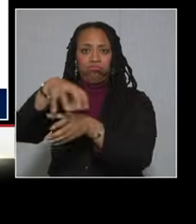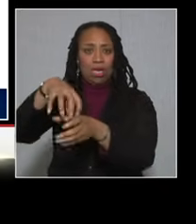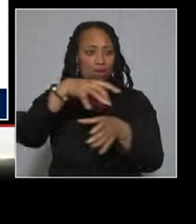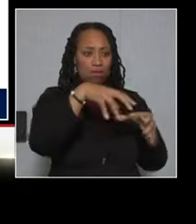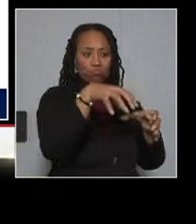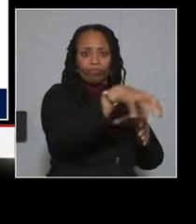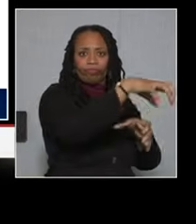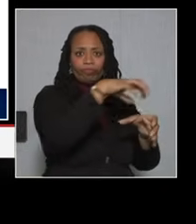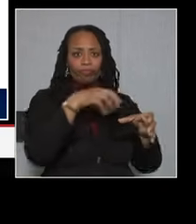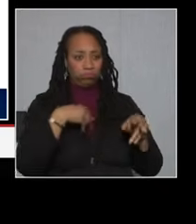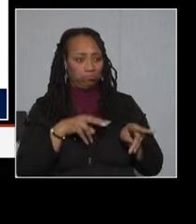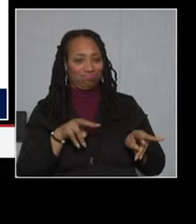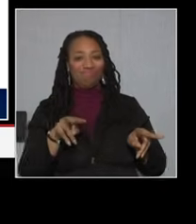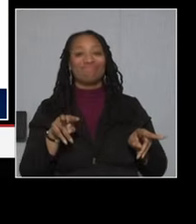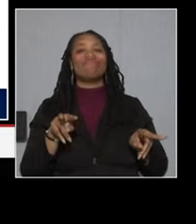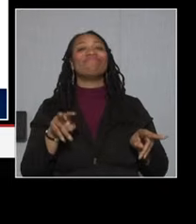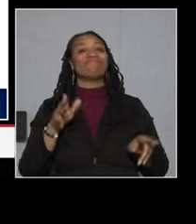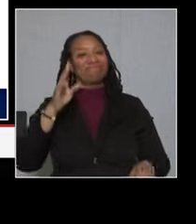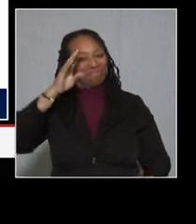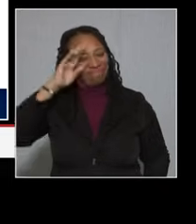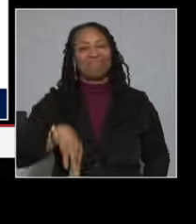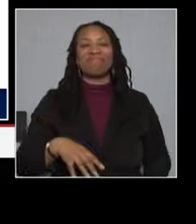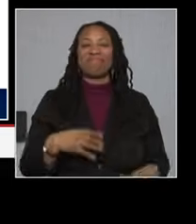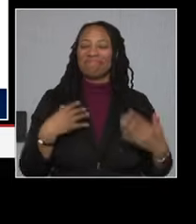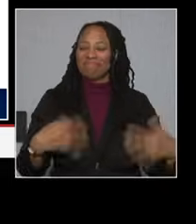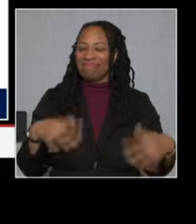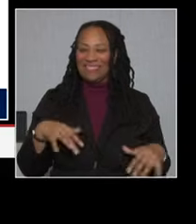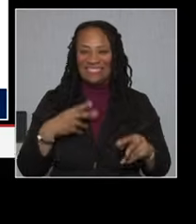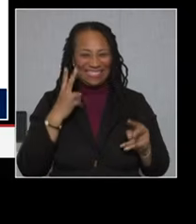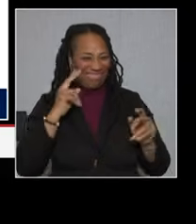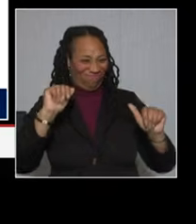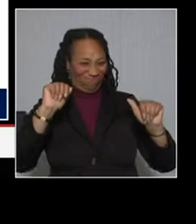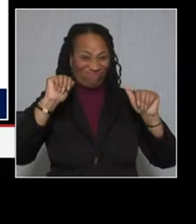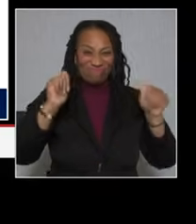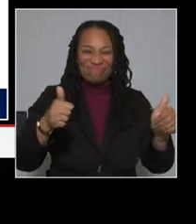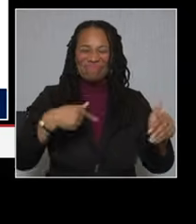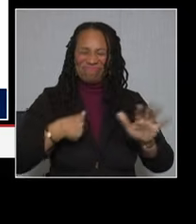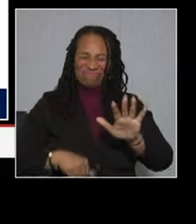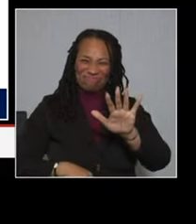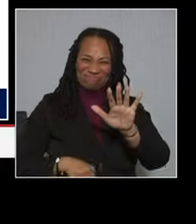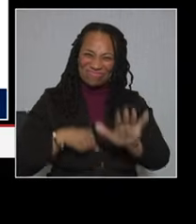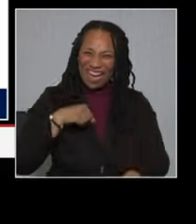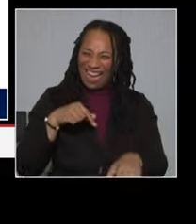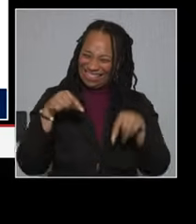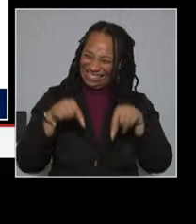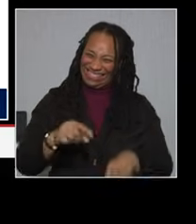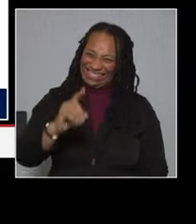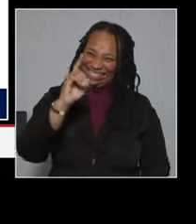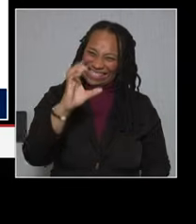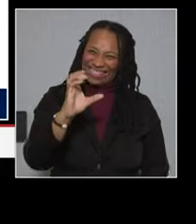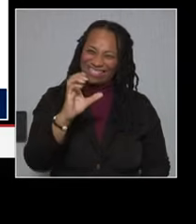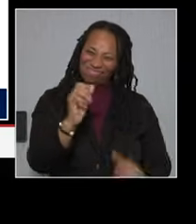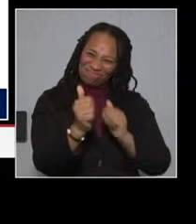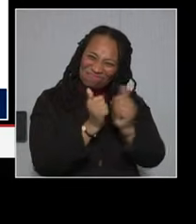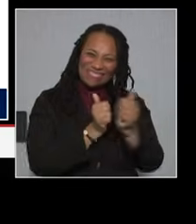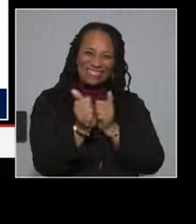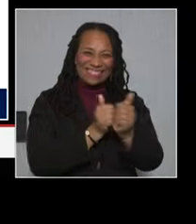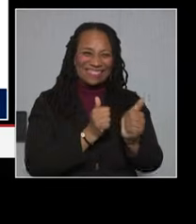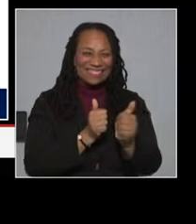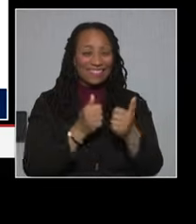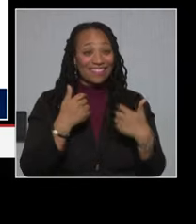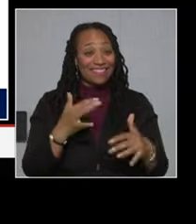the DC Defenders bringing home the UFL title and our Washington Spirit having made it to the championship match this